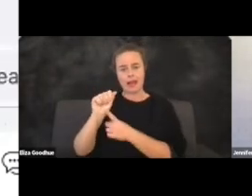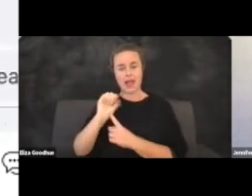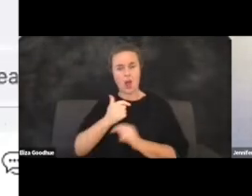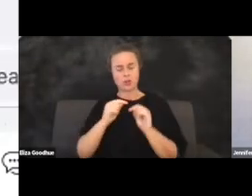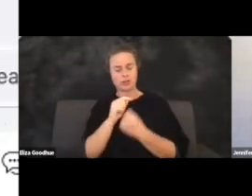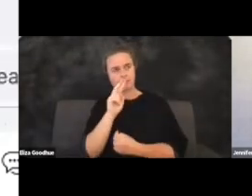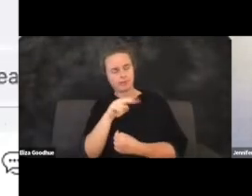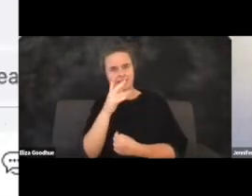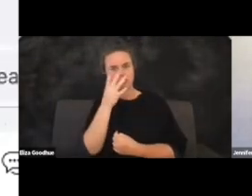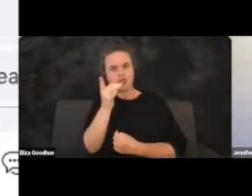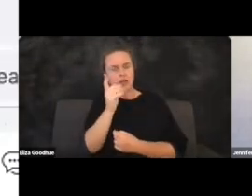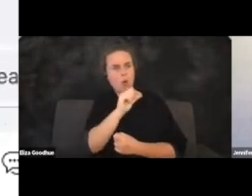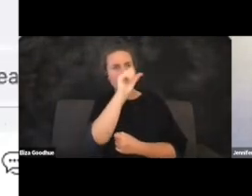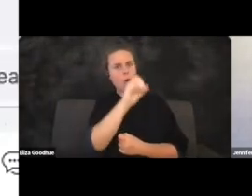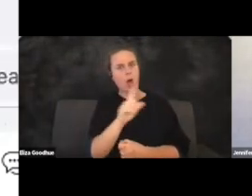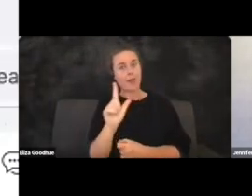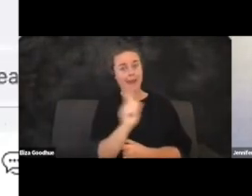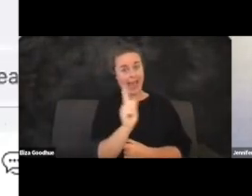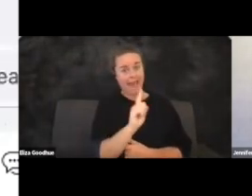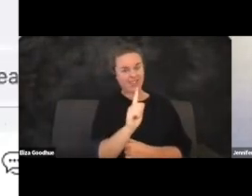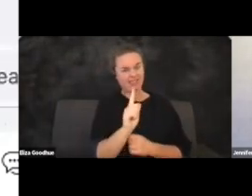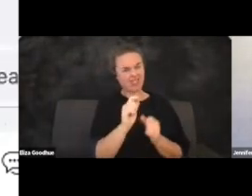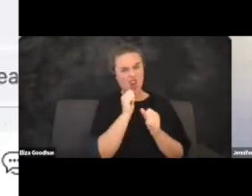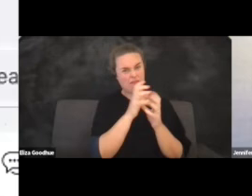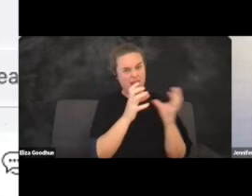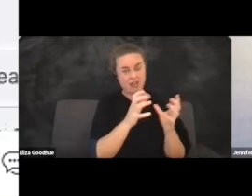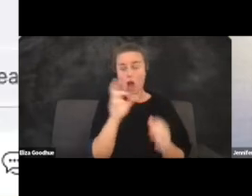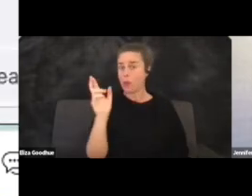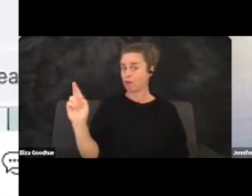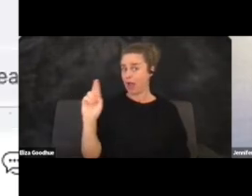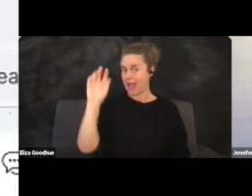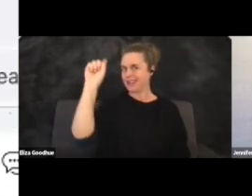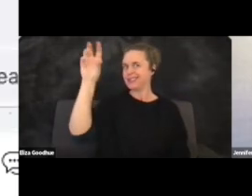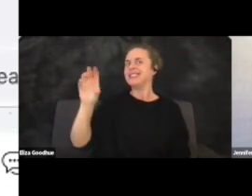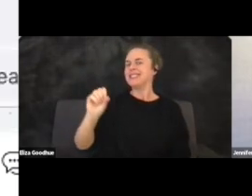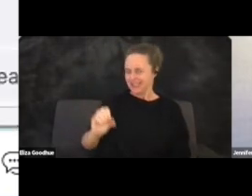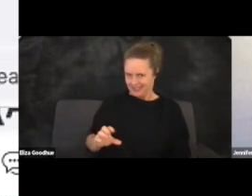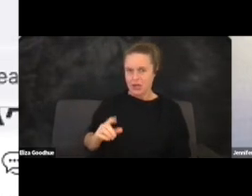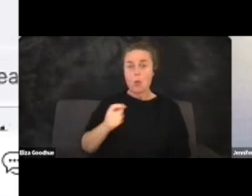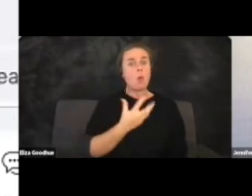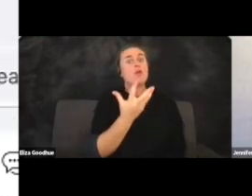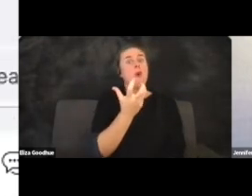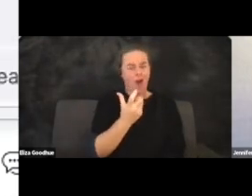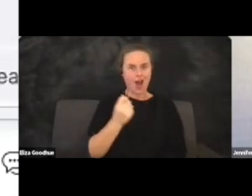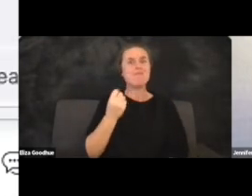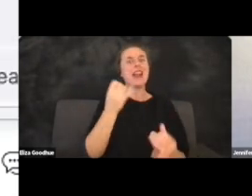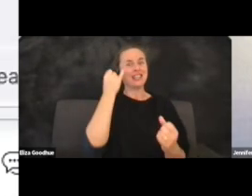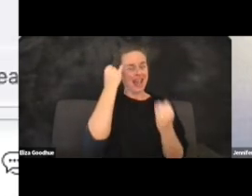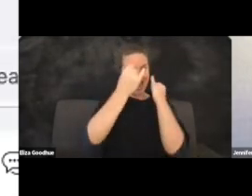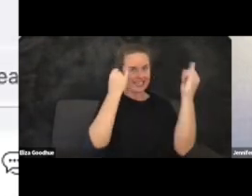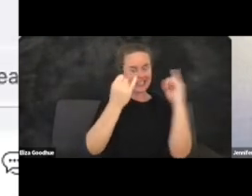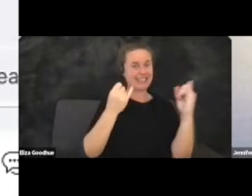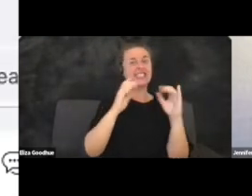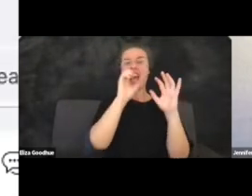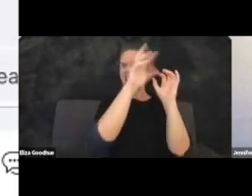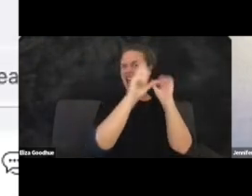side was very minimal compared to the right side. So what we're longing for, we had a lot of great ideas and what we're excited about.